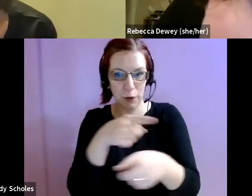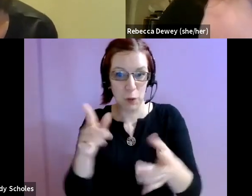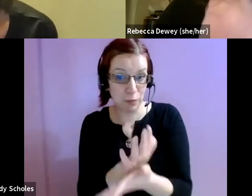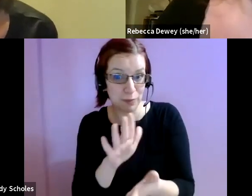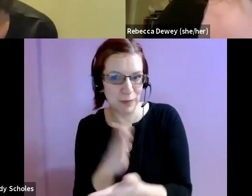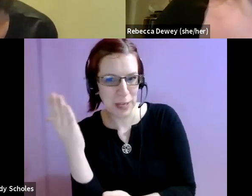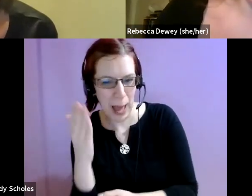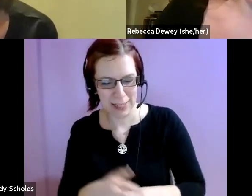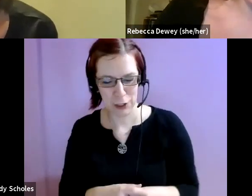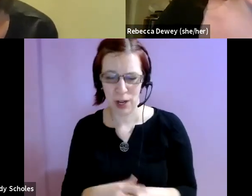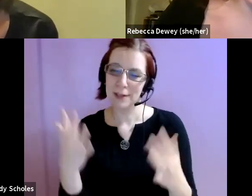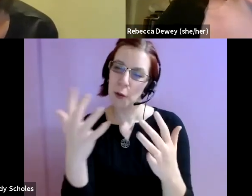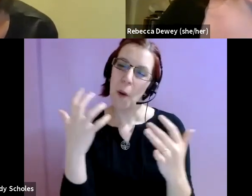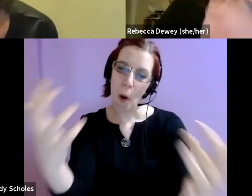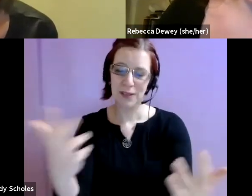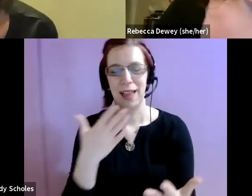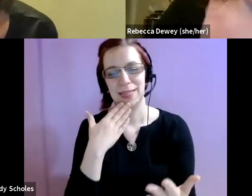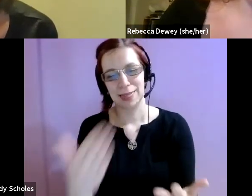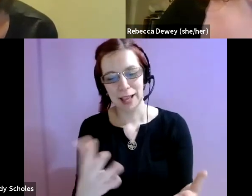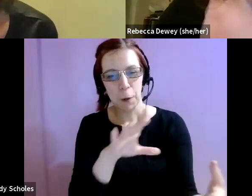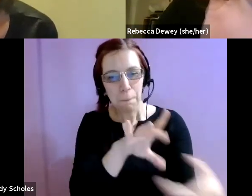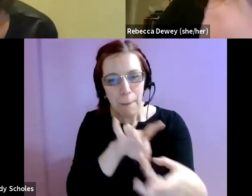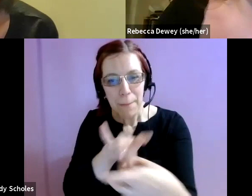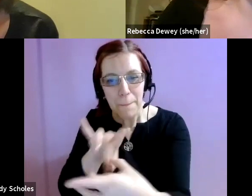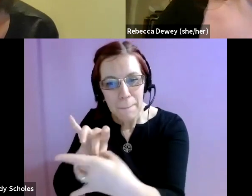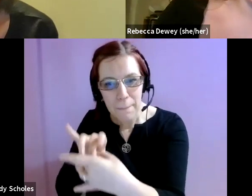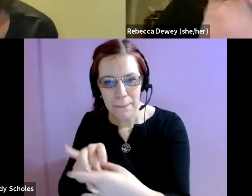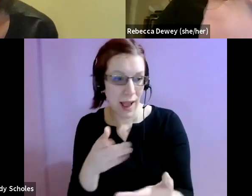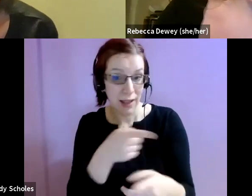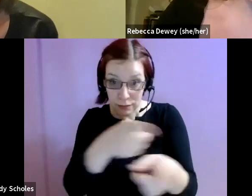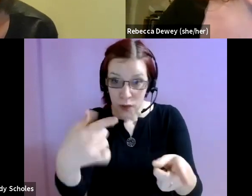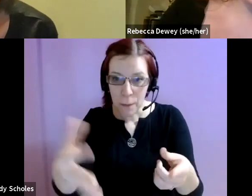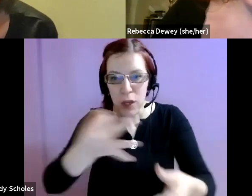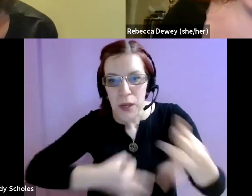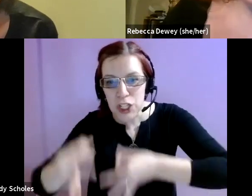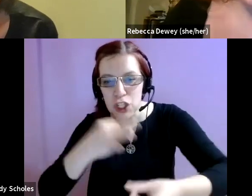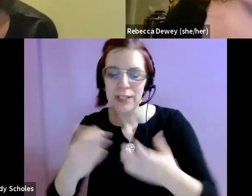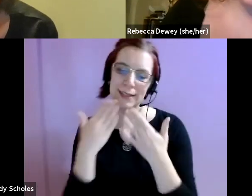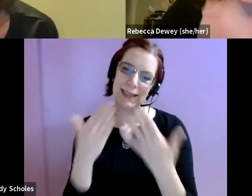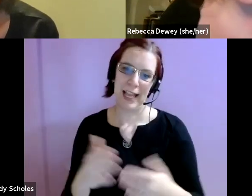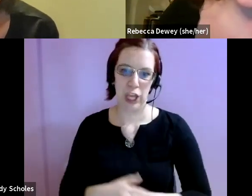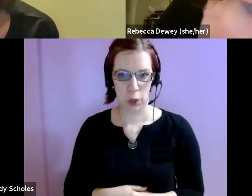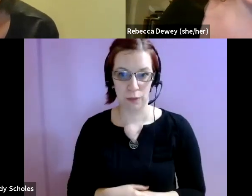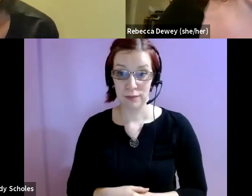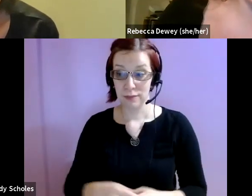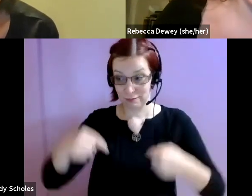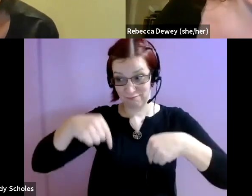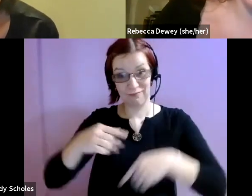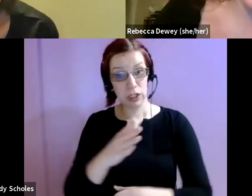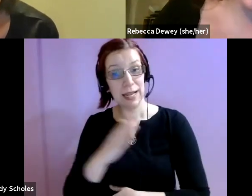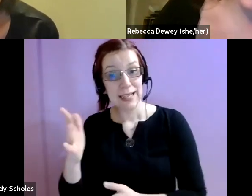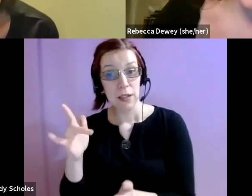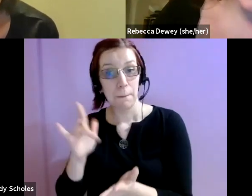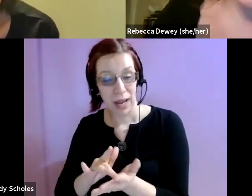so much to the audience as well for attending this talk and for your really probing questions. Please keep a lookout for more events from the East Midlands branch